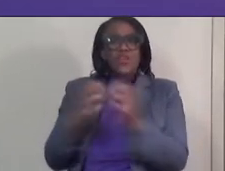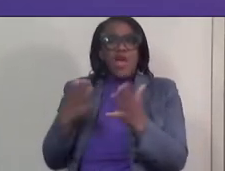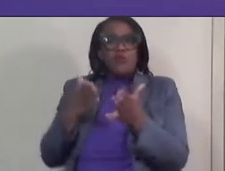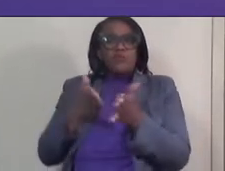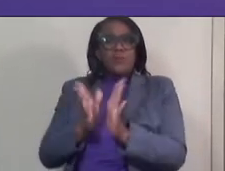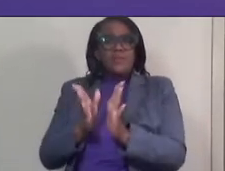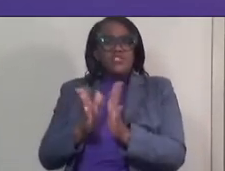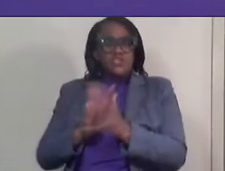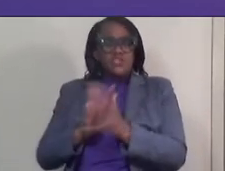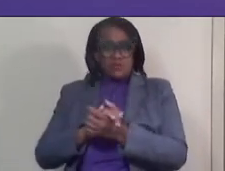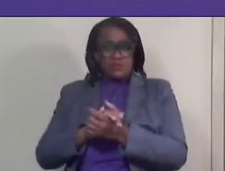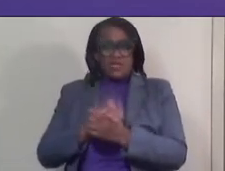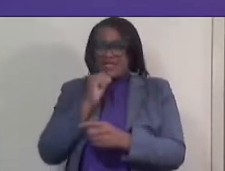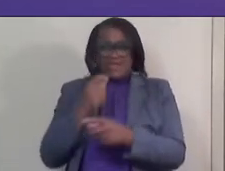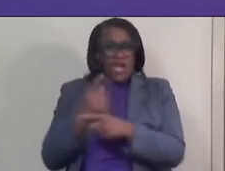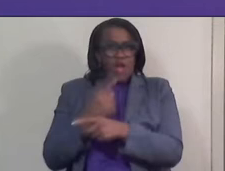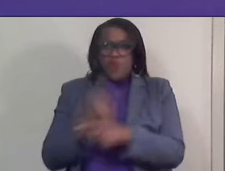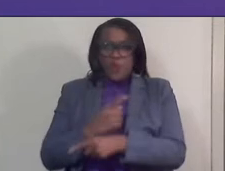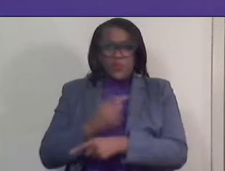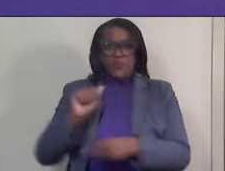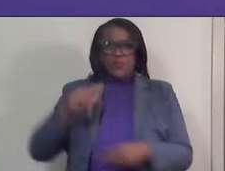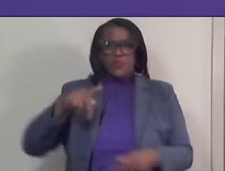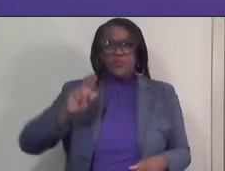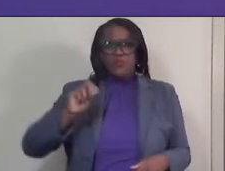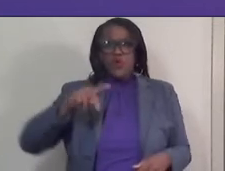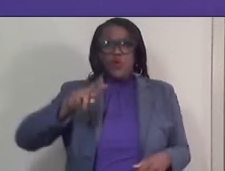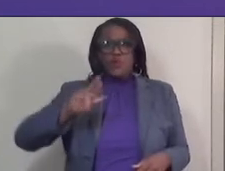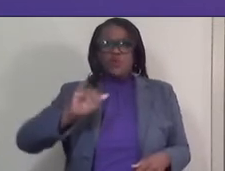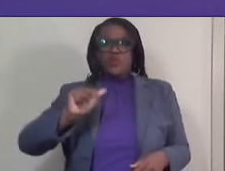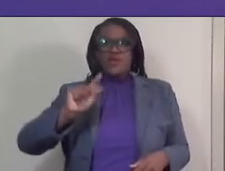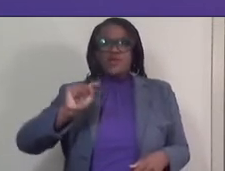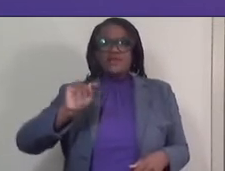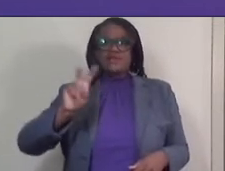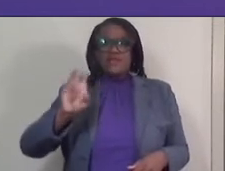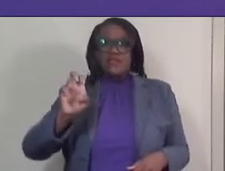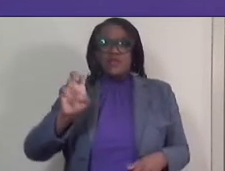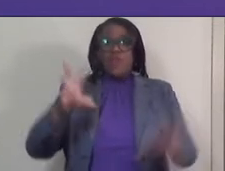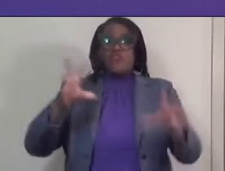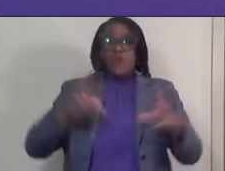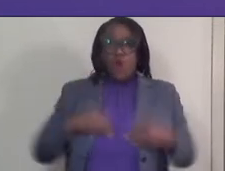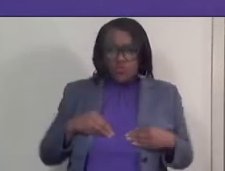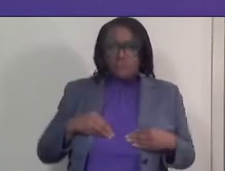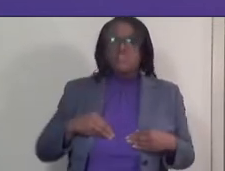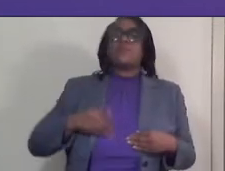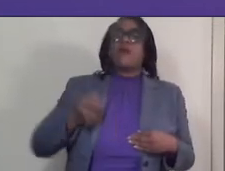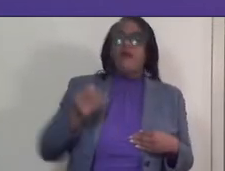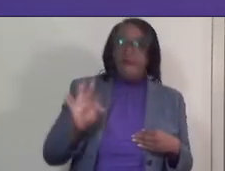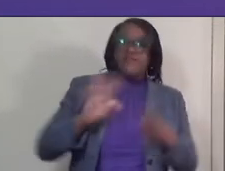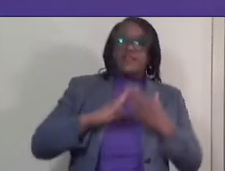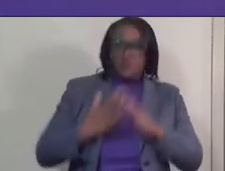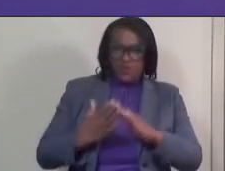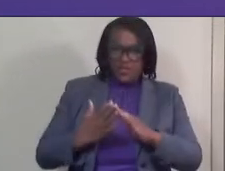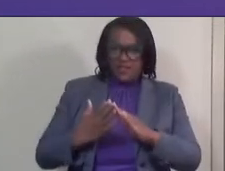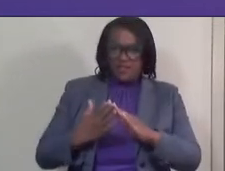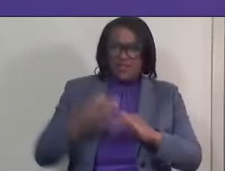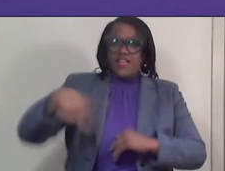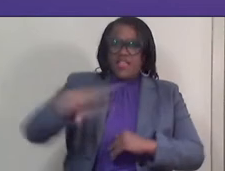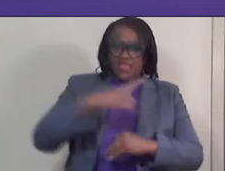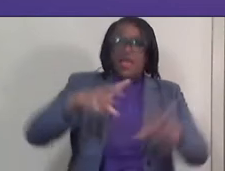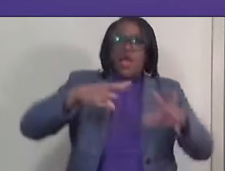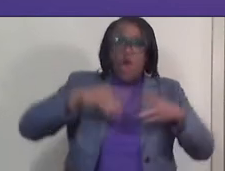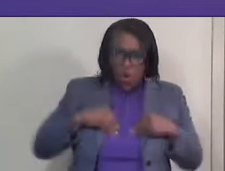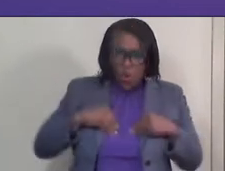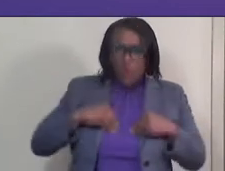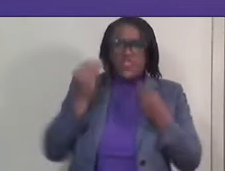appropriative. Ownership of the research is retained by the community and by the participants. Information, again, is